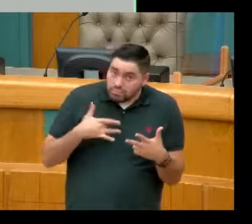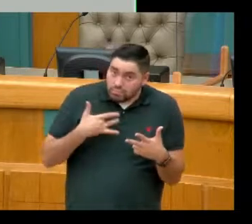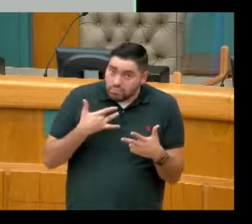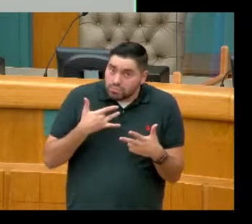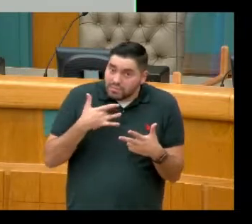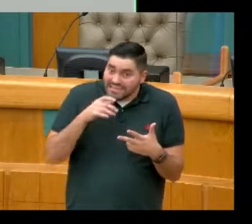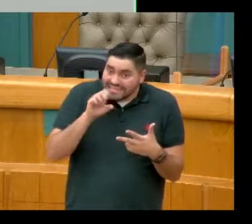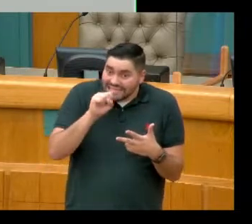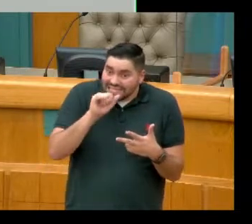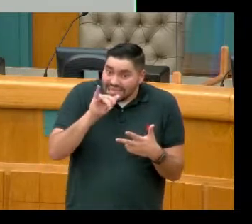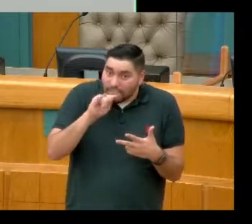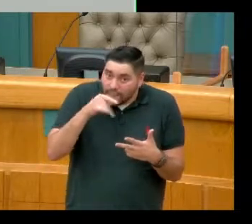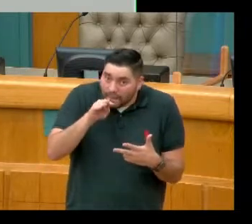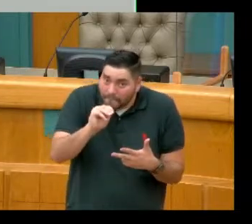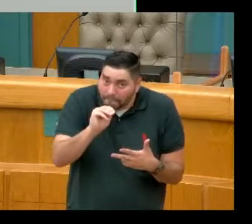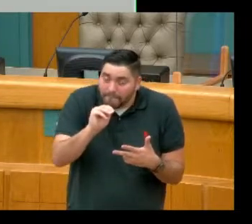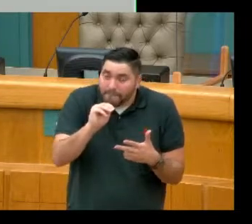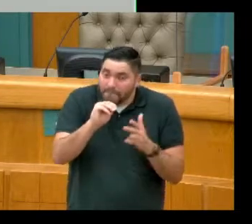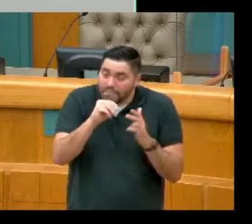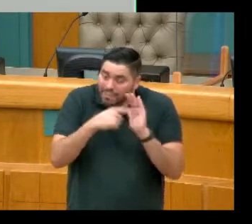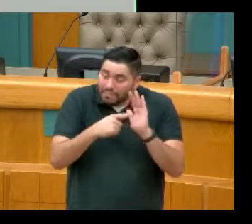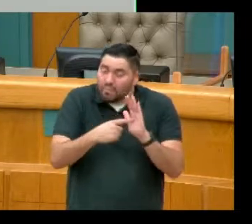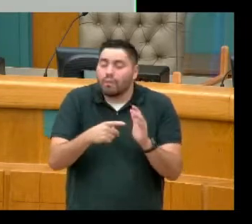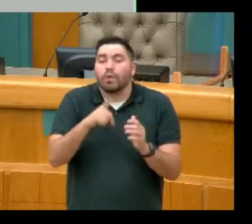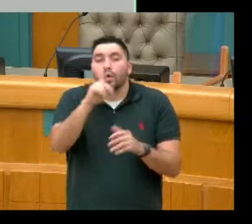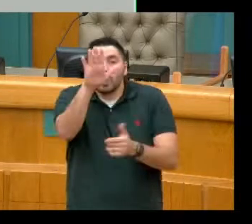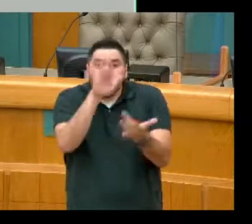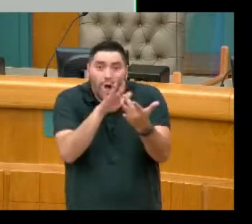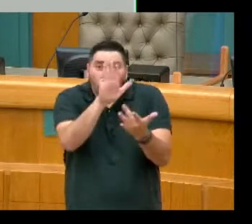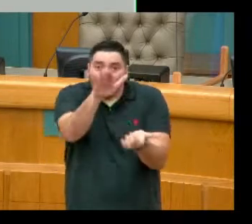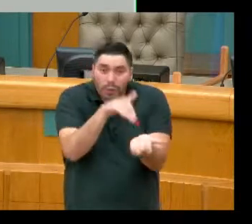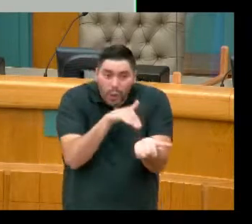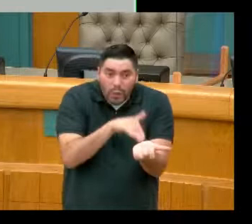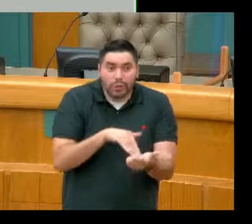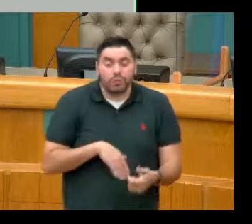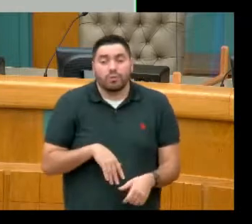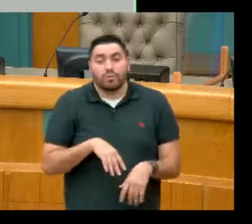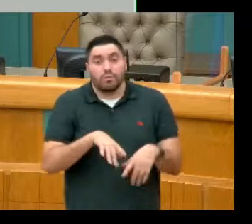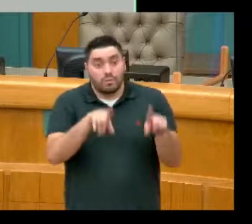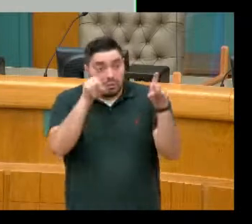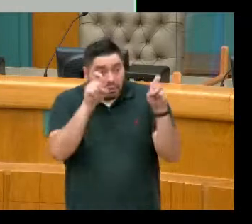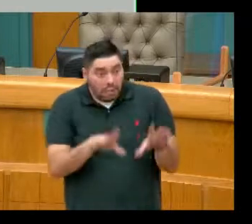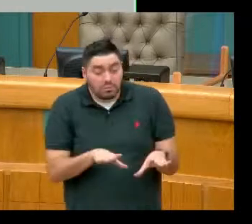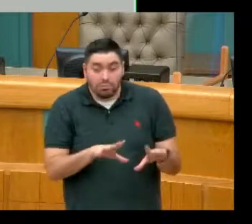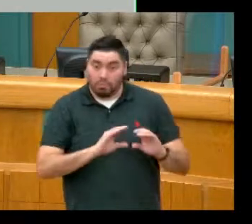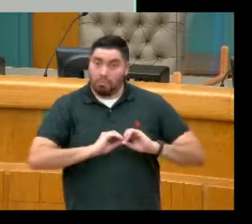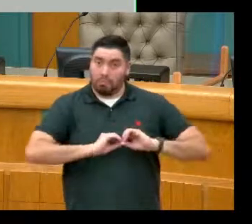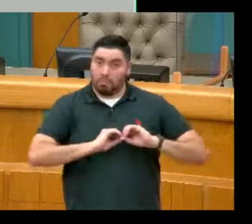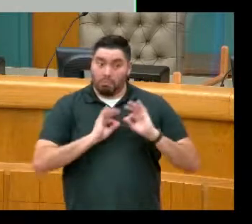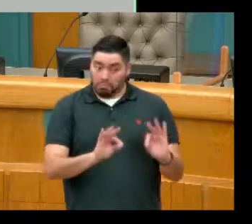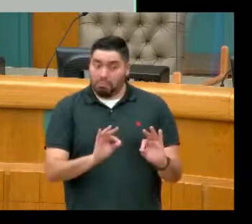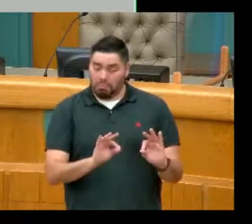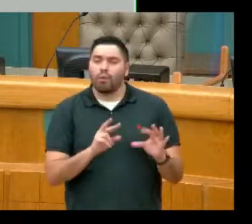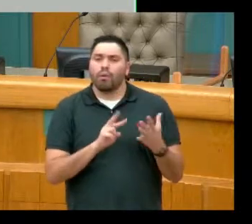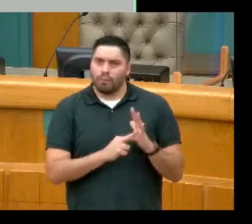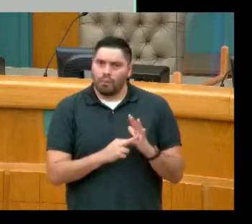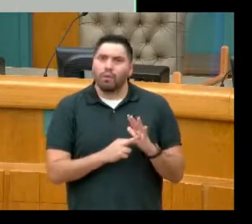because they didn't get tested and they just don't want to believe that they might have COVID. So if Symptomatic means